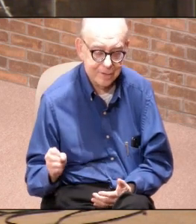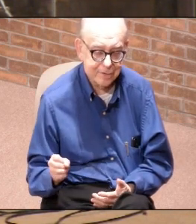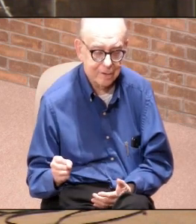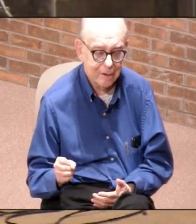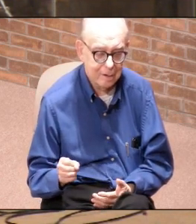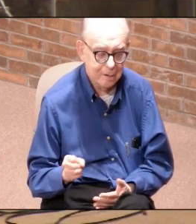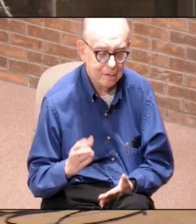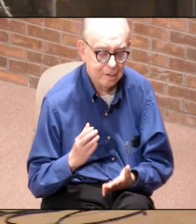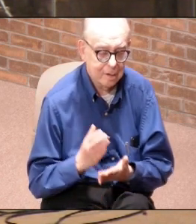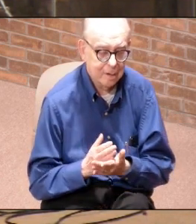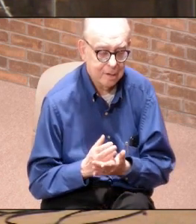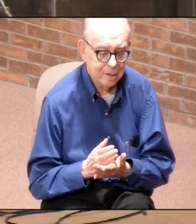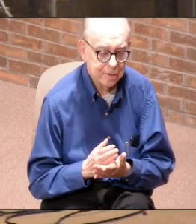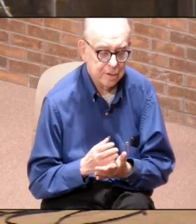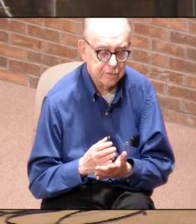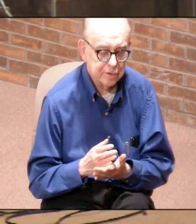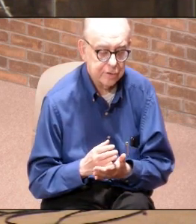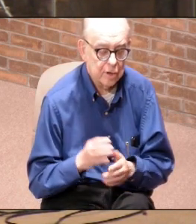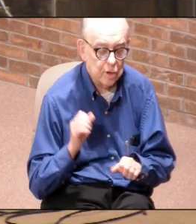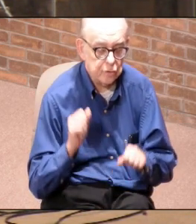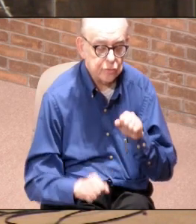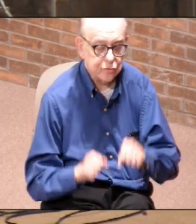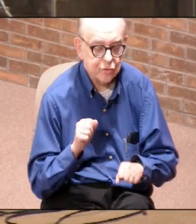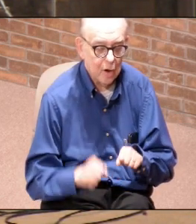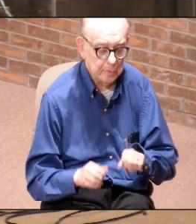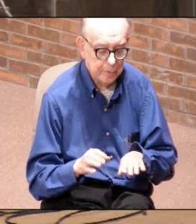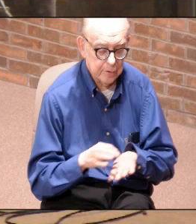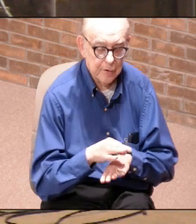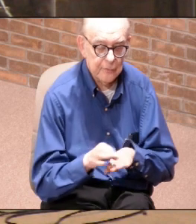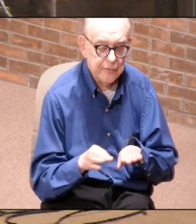Simon Says, stomp your feet.